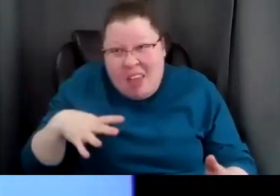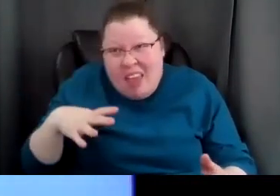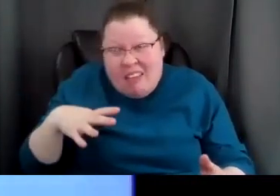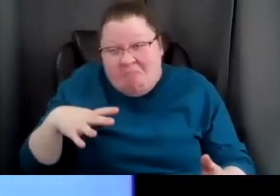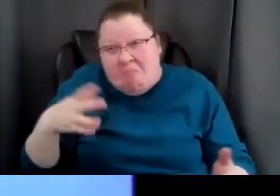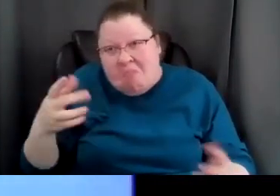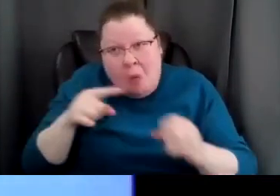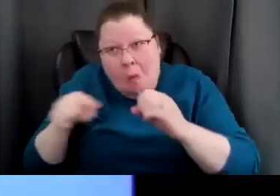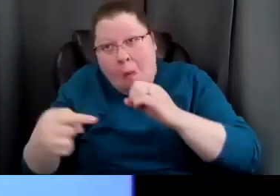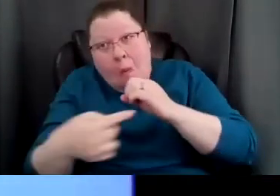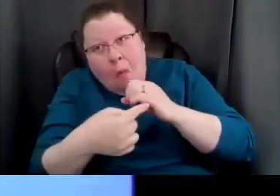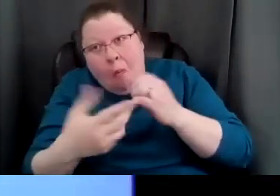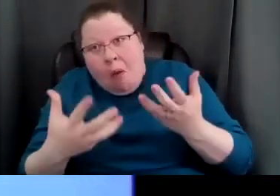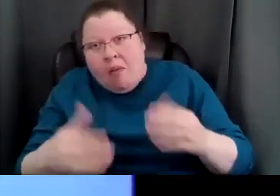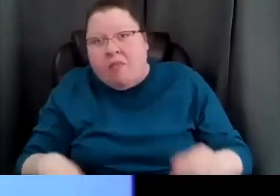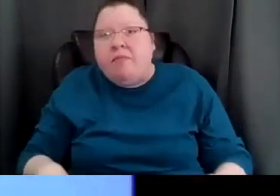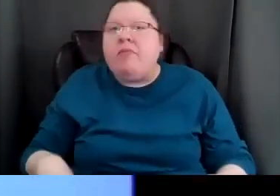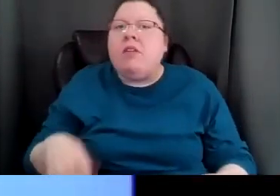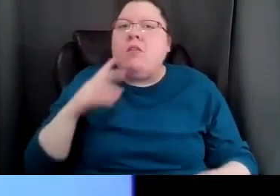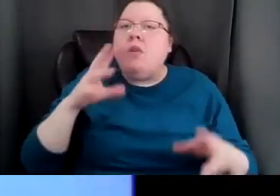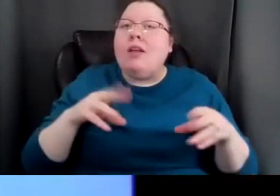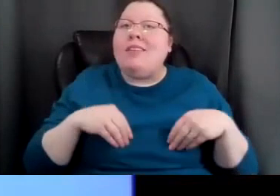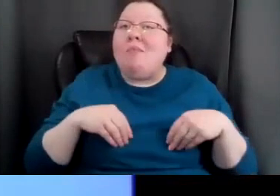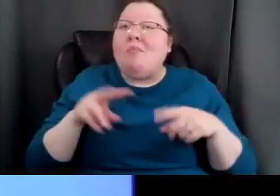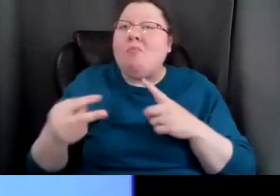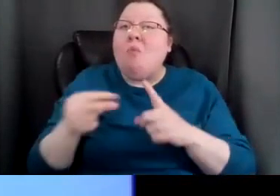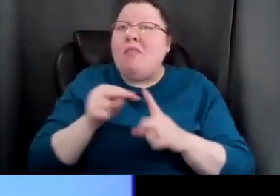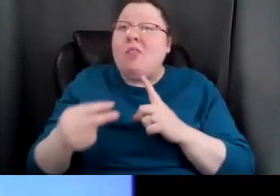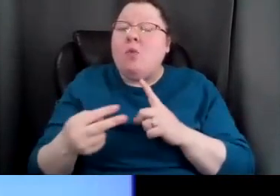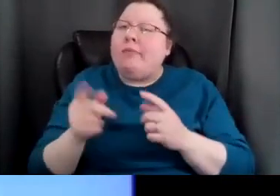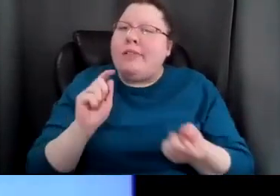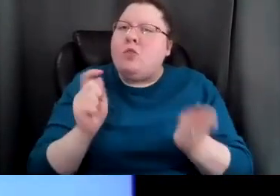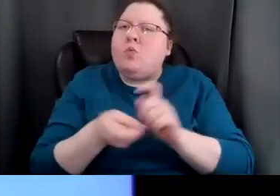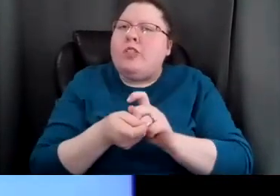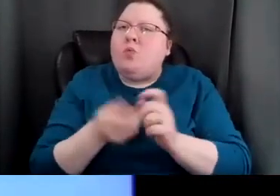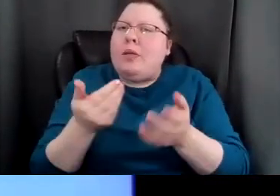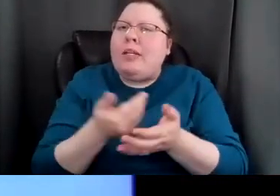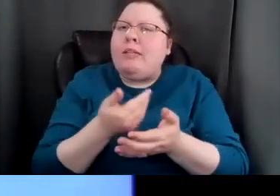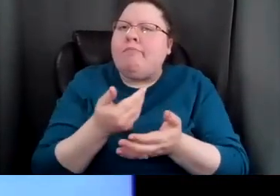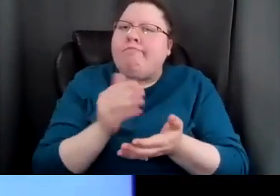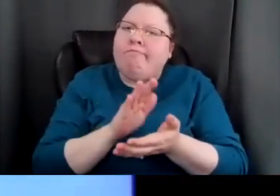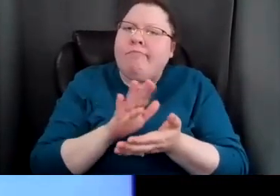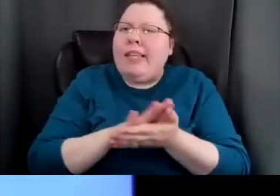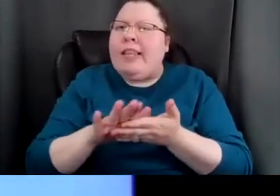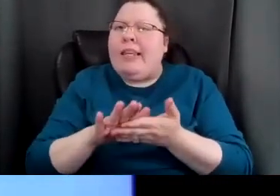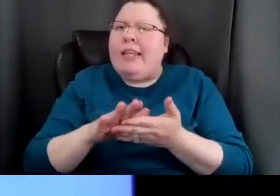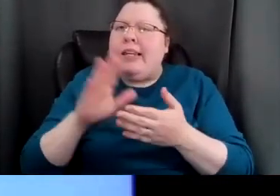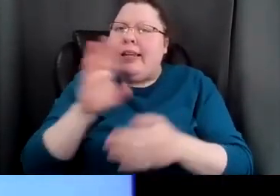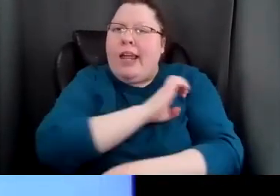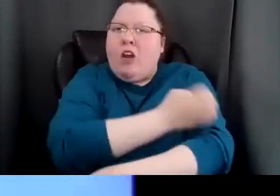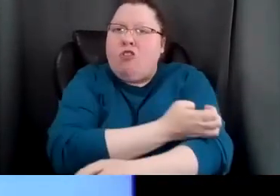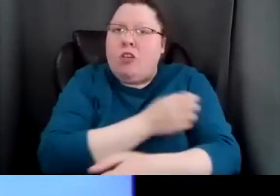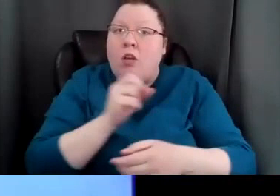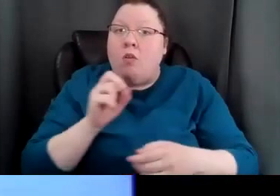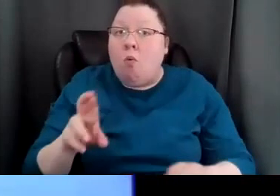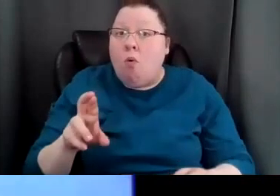view, we need to switch to clean energy or to take a course of action.